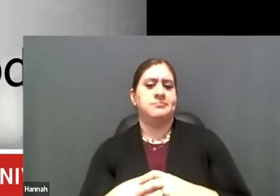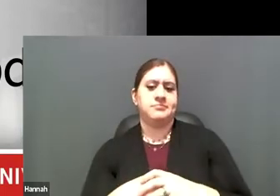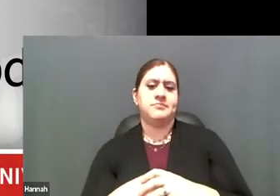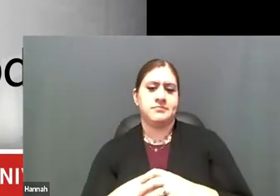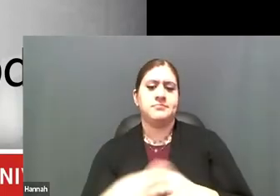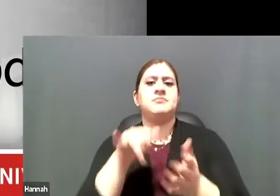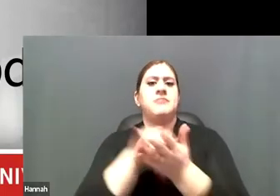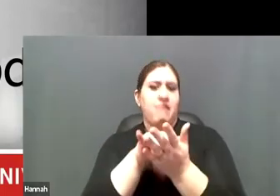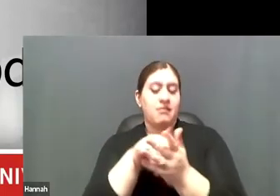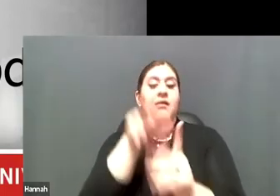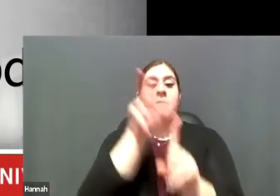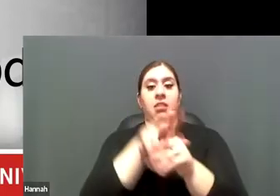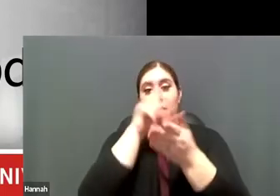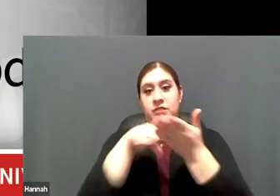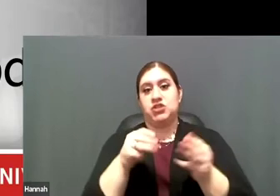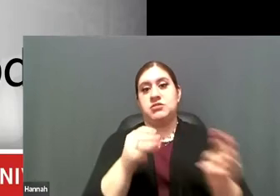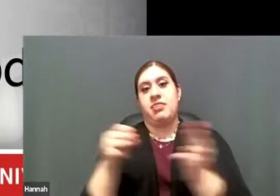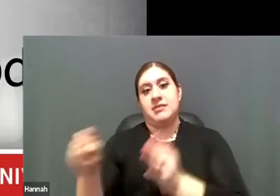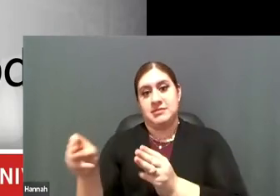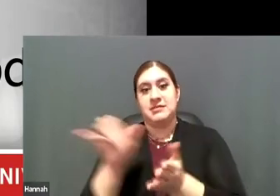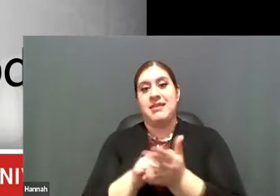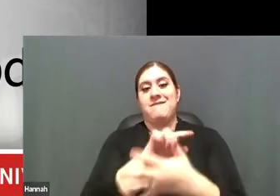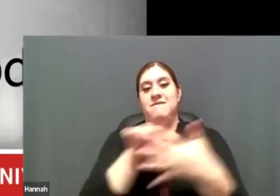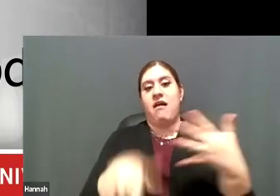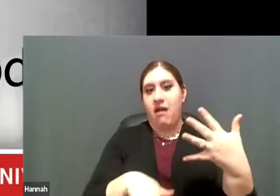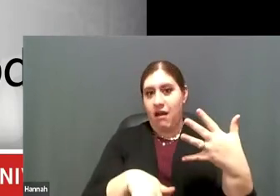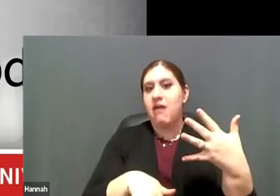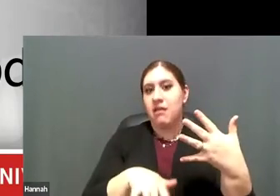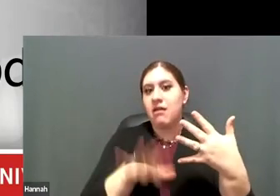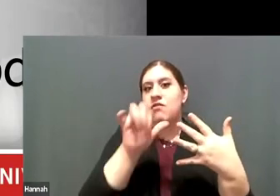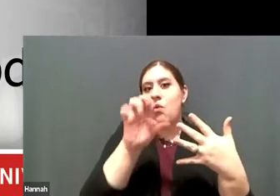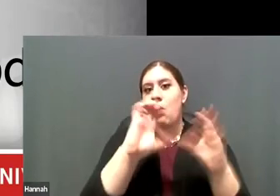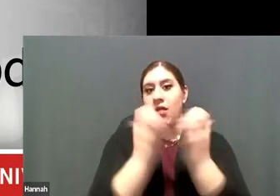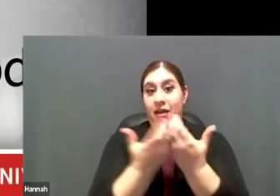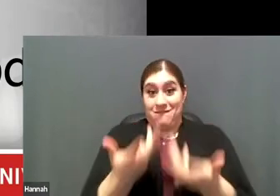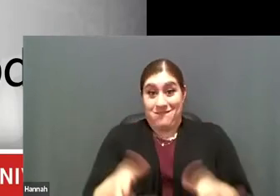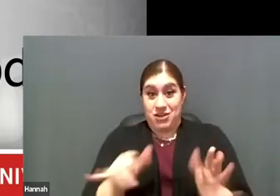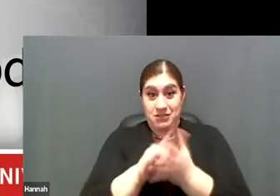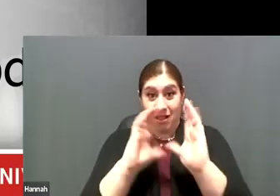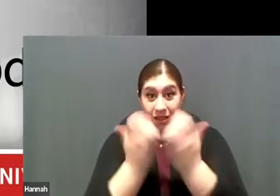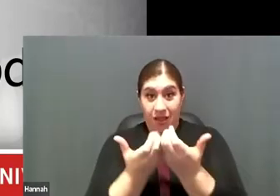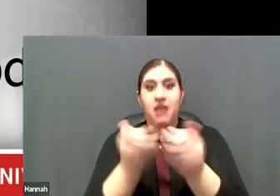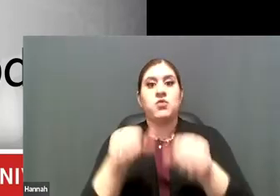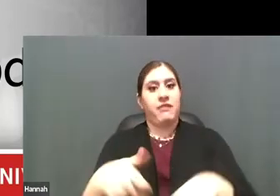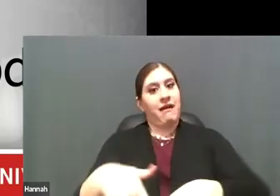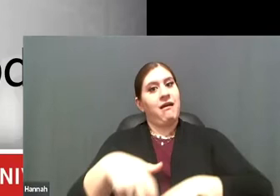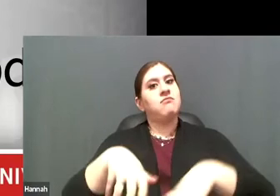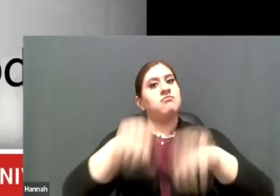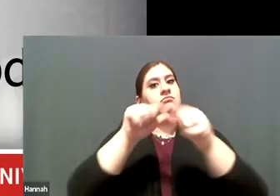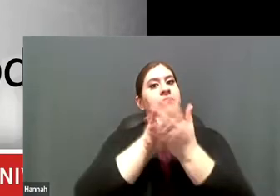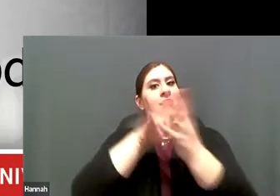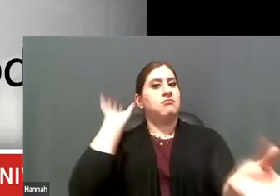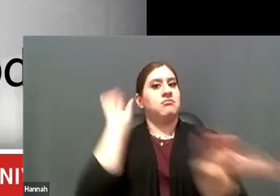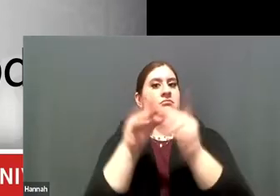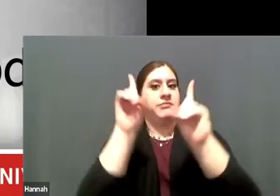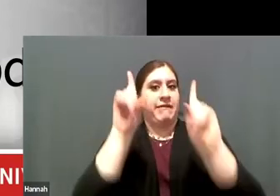That'll get into that. And then applied research methods. Those are the 5 core courses. Now, once you complete your core courses, you're able to sit for the comprehensive